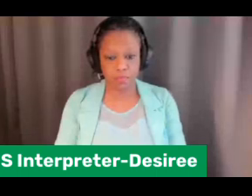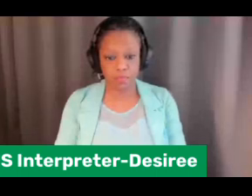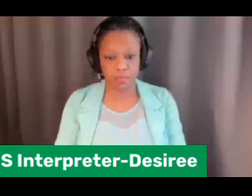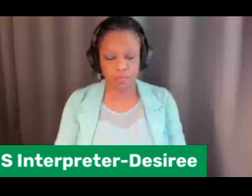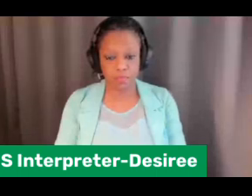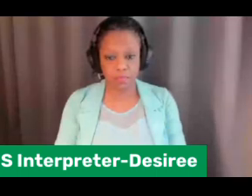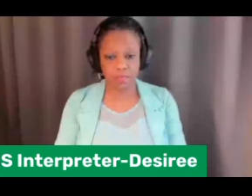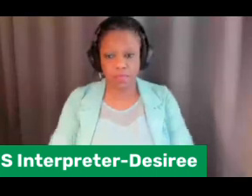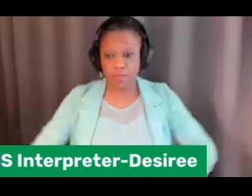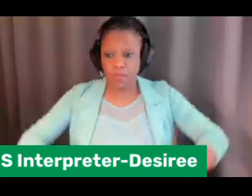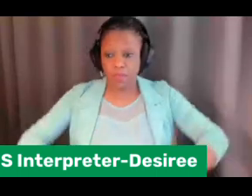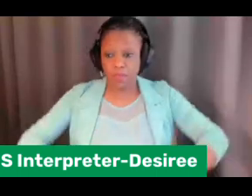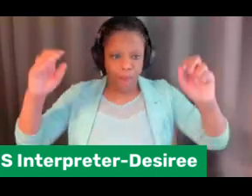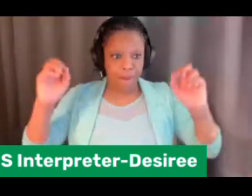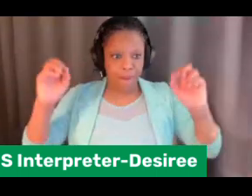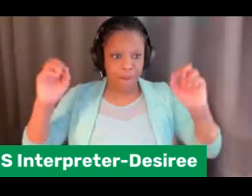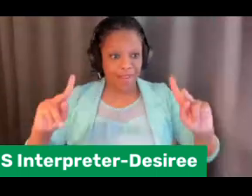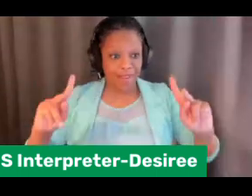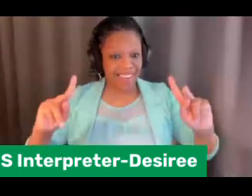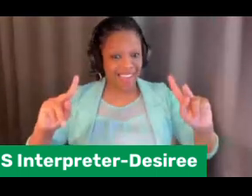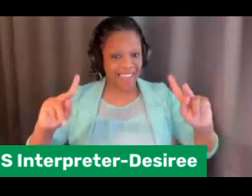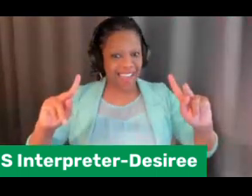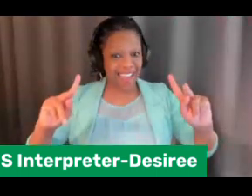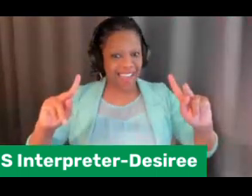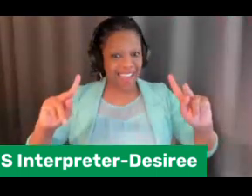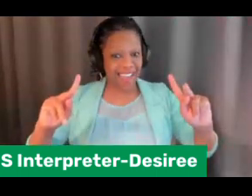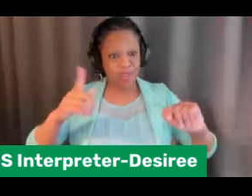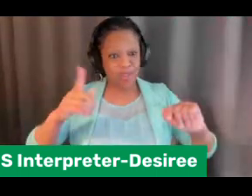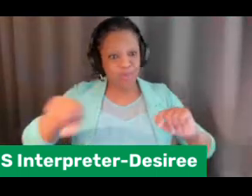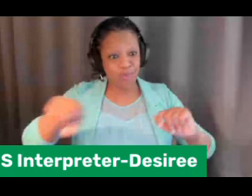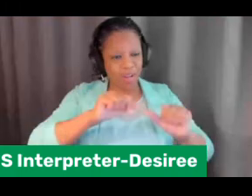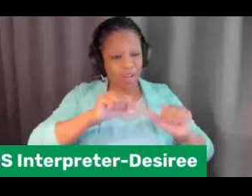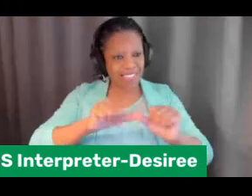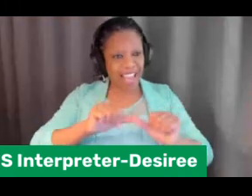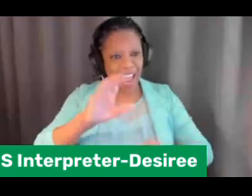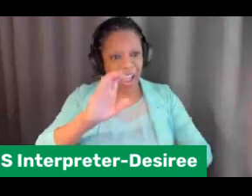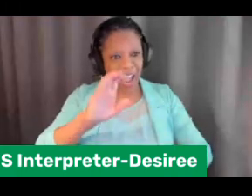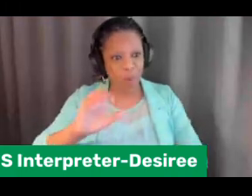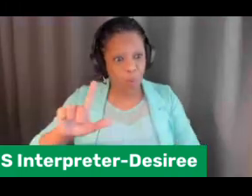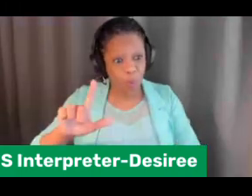Okay, good people. Well, y'all be cool. I will see you all in the